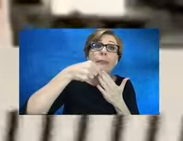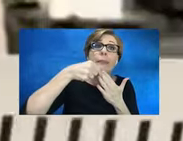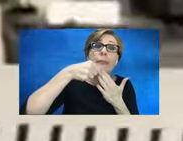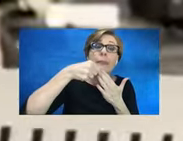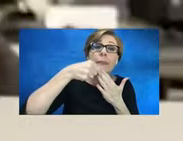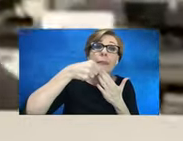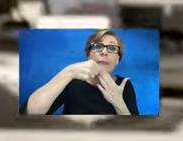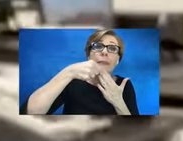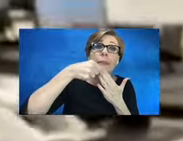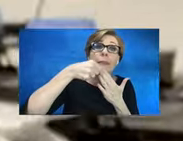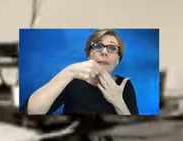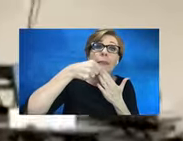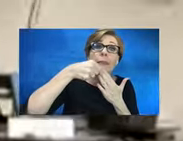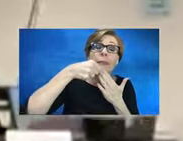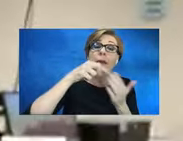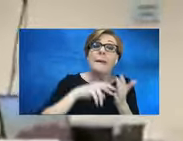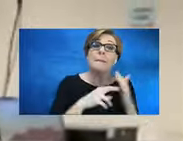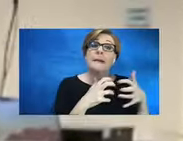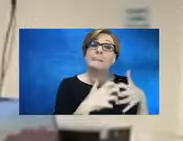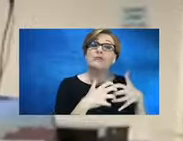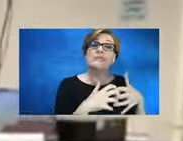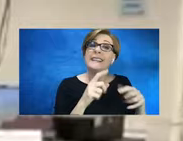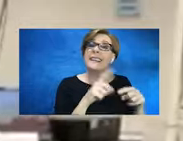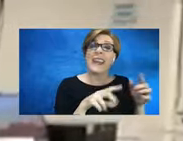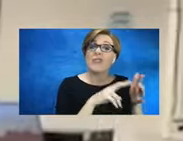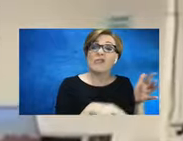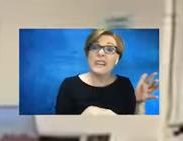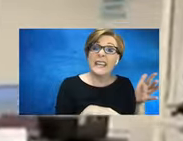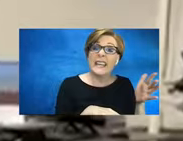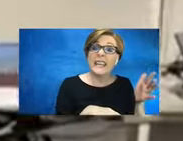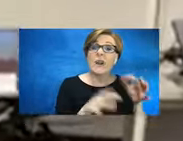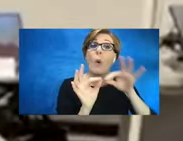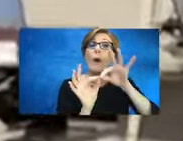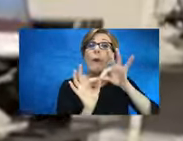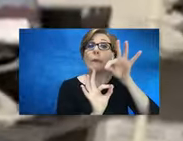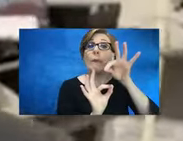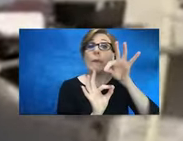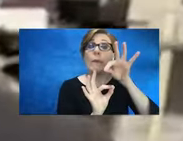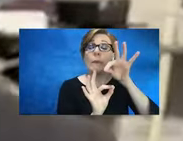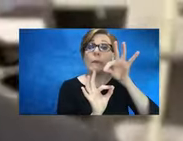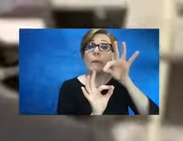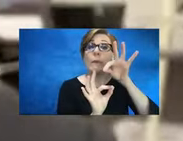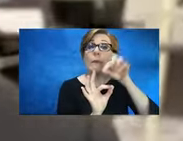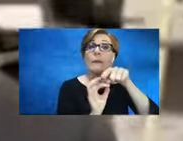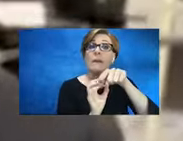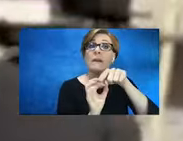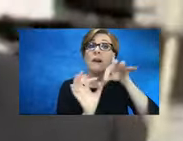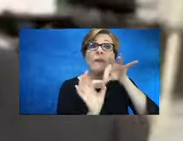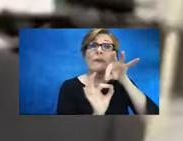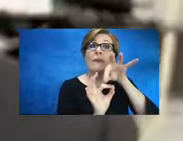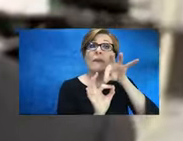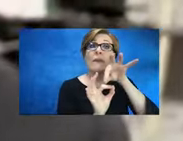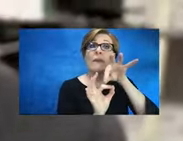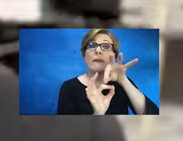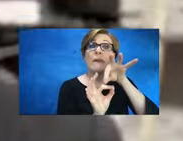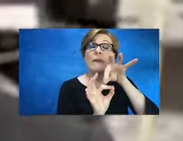inserting their ballot back into the envelope, we might have a fold, or it could be a tiny little tear. So in this case, that tear is going through a timing